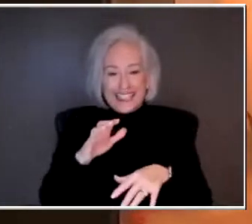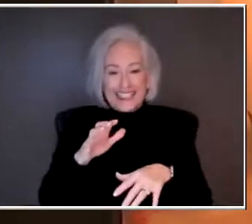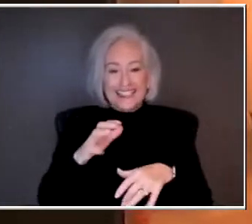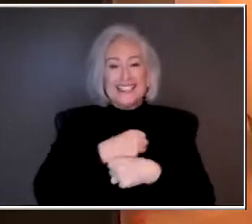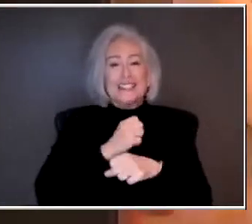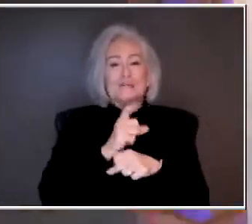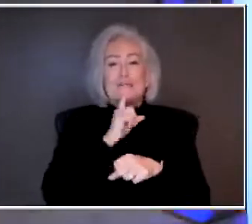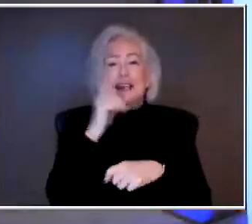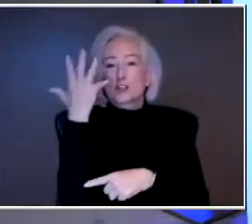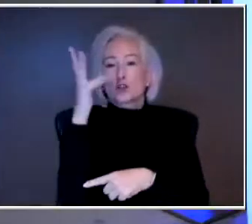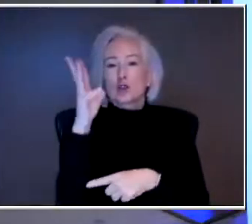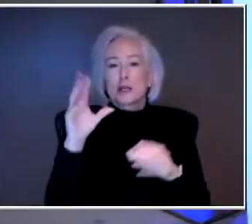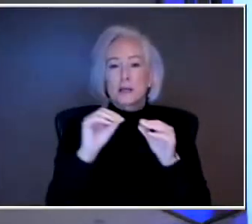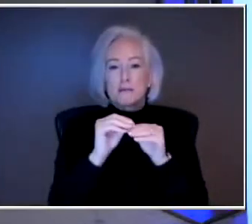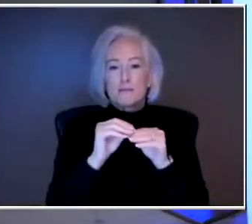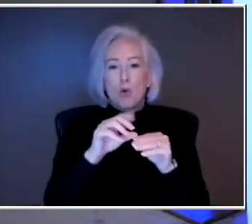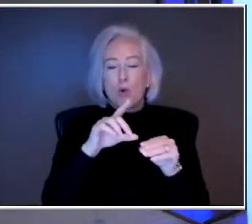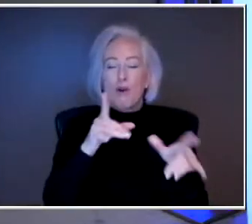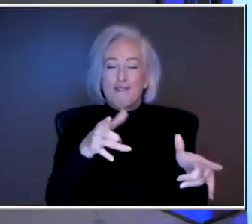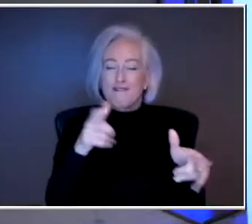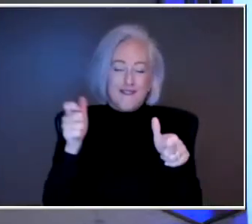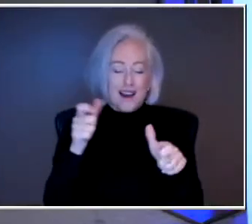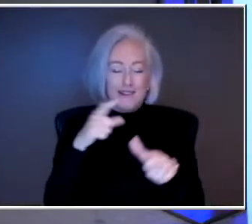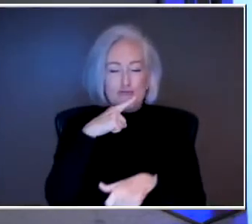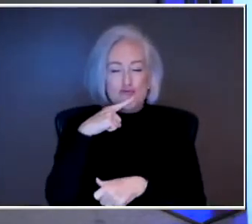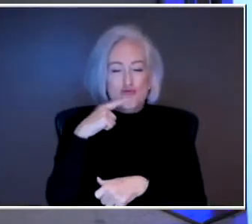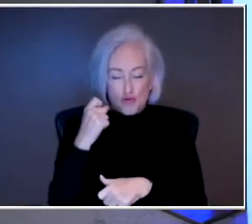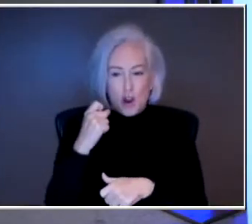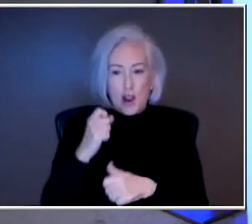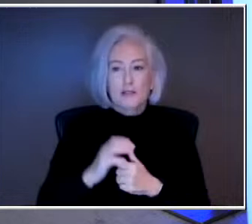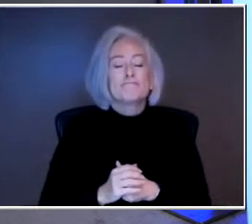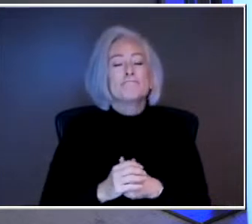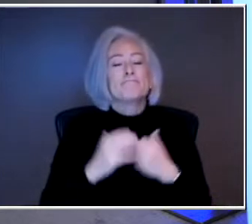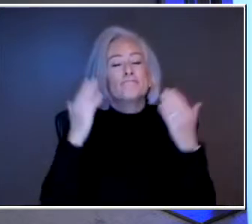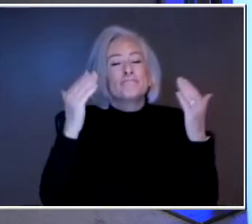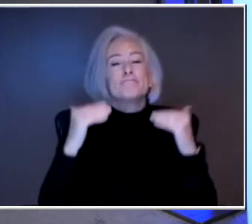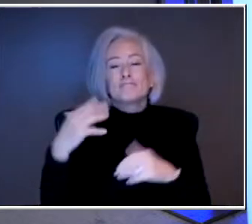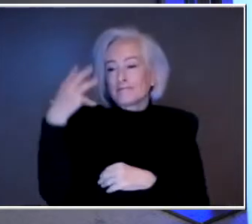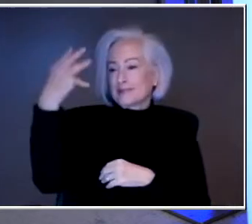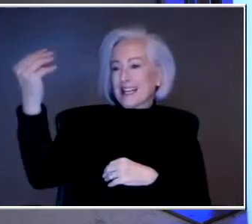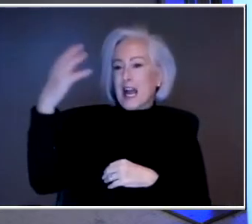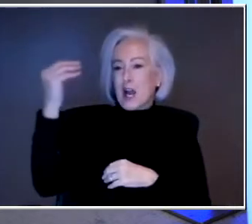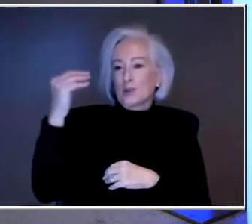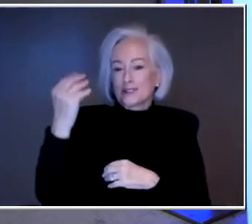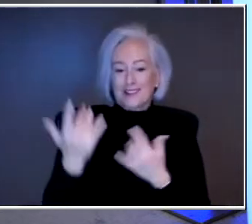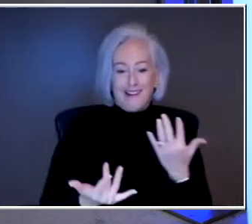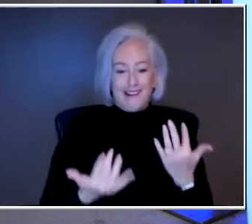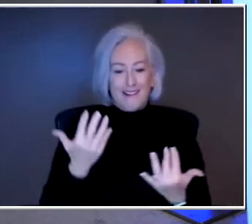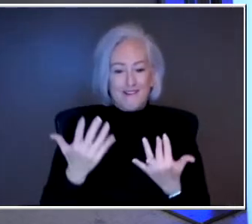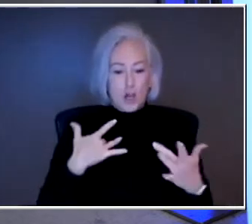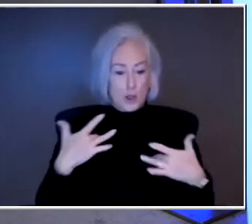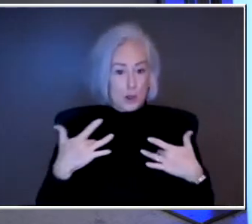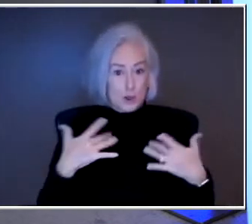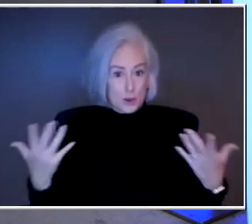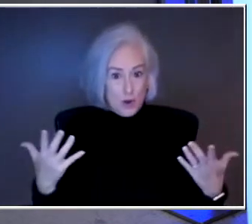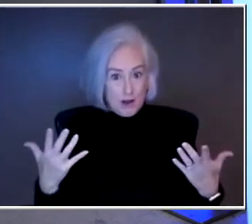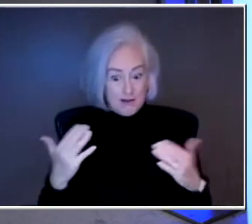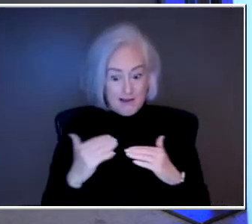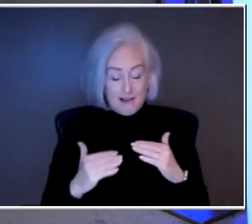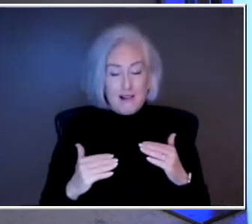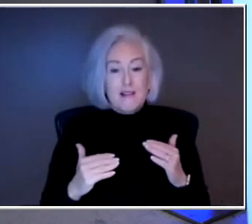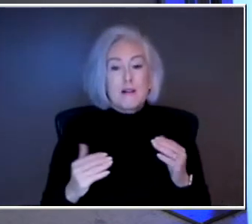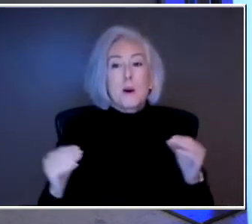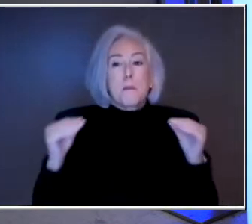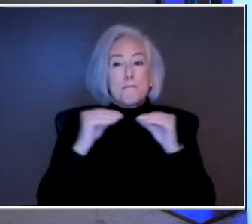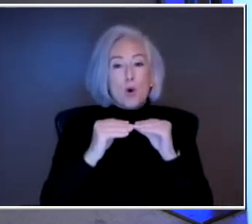about outdoor fire concerns. The Consumer Product Safety Commission reported that in 2021 there were more than 6,000 emergency department visits